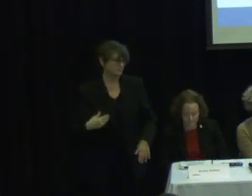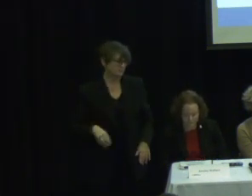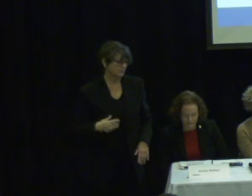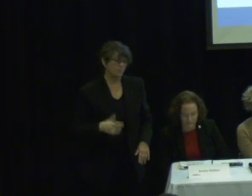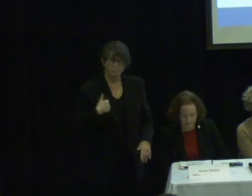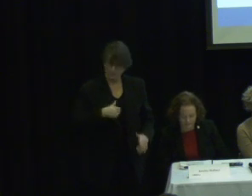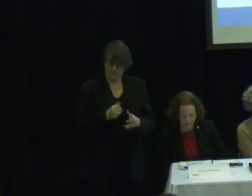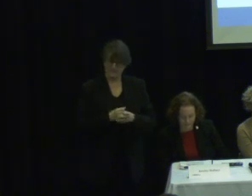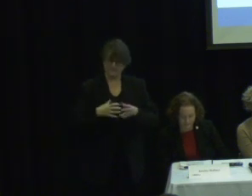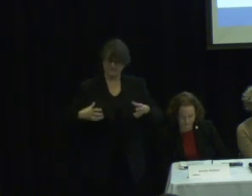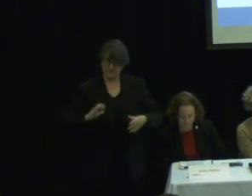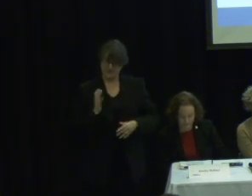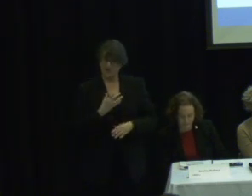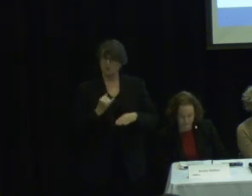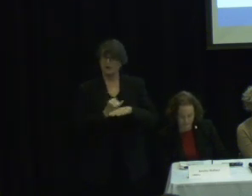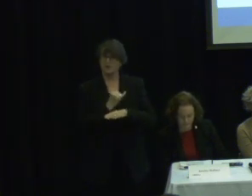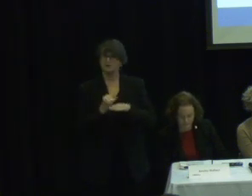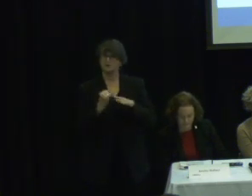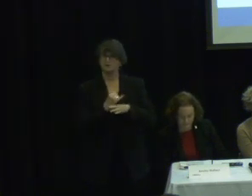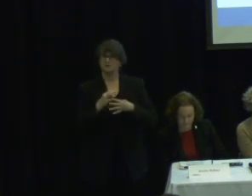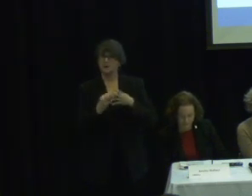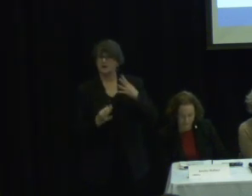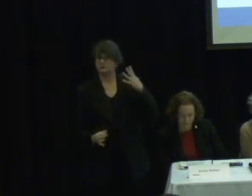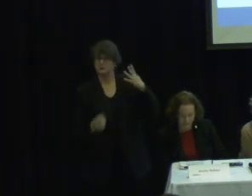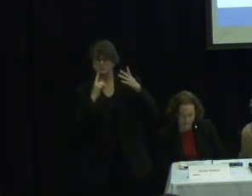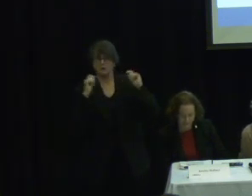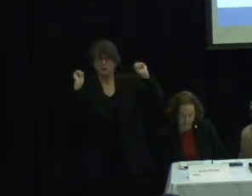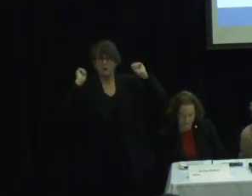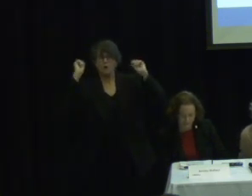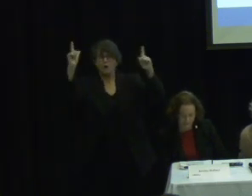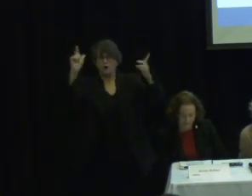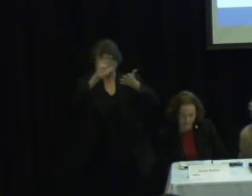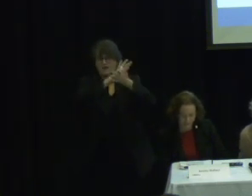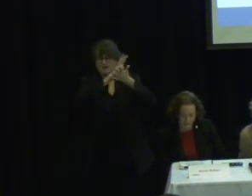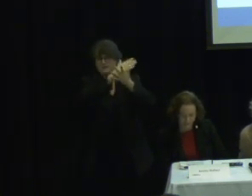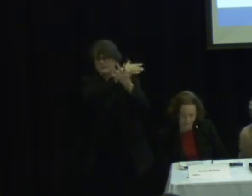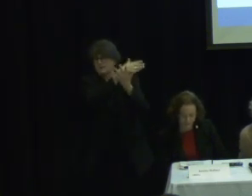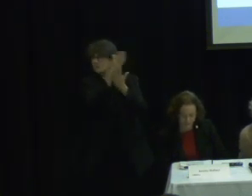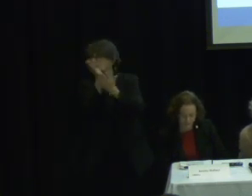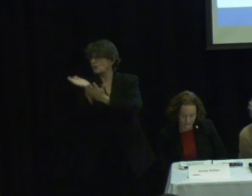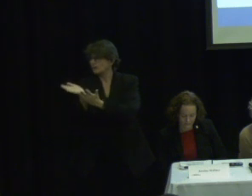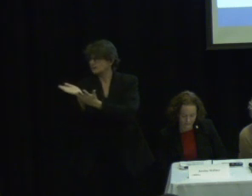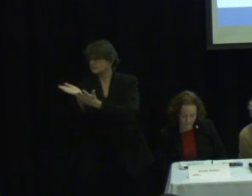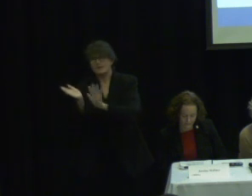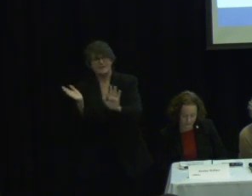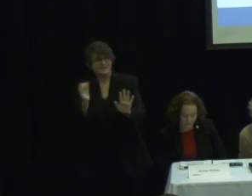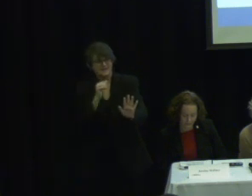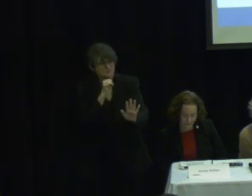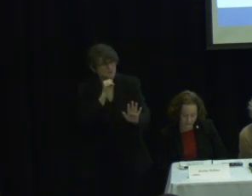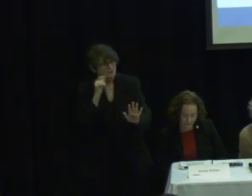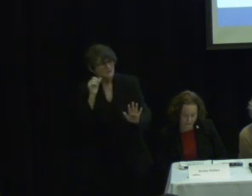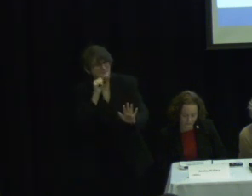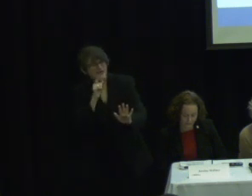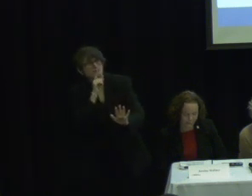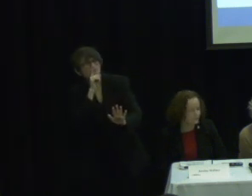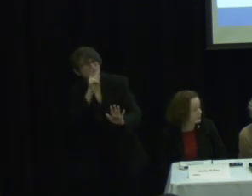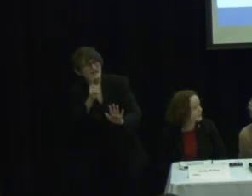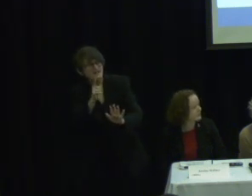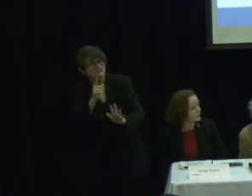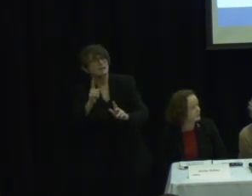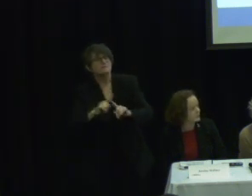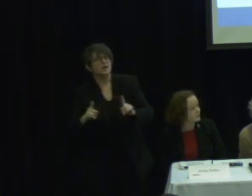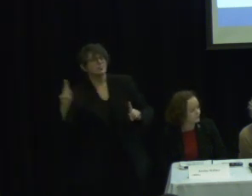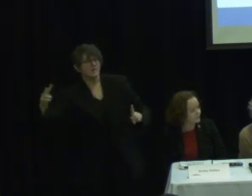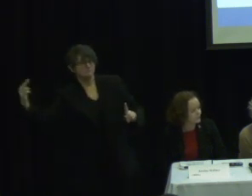we expanded our internship opportunities across every academic program. So we know that's not the reality, but it's the perception, perhaps, that we have to make that more